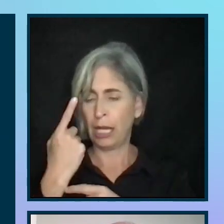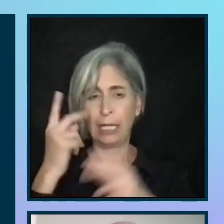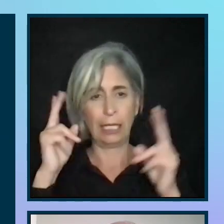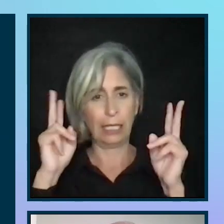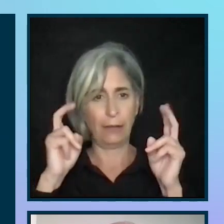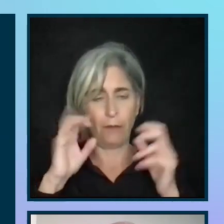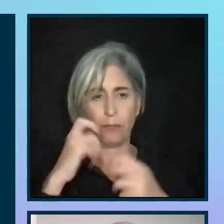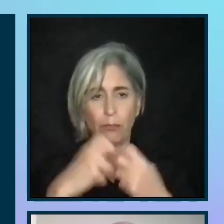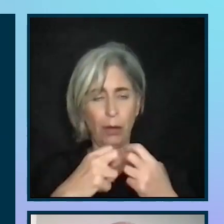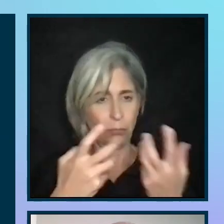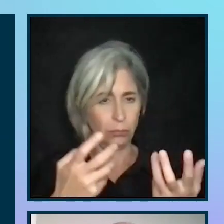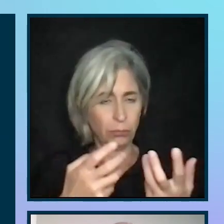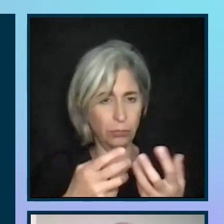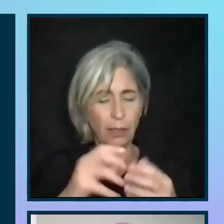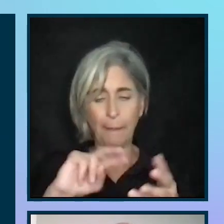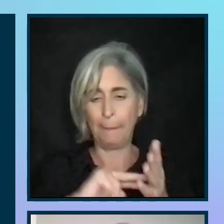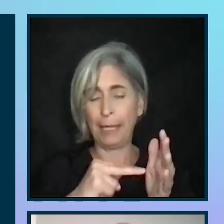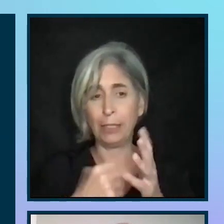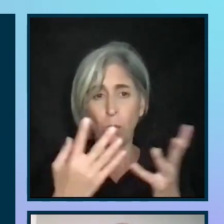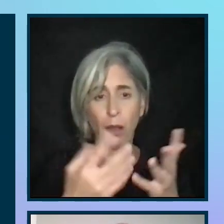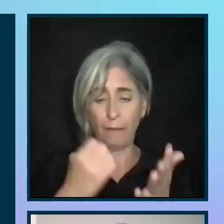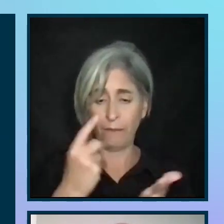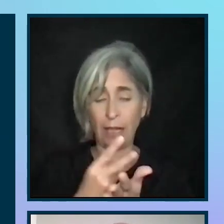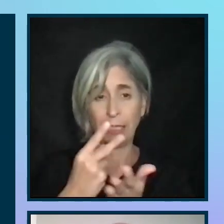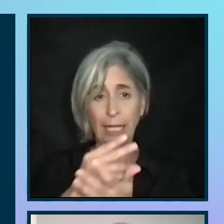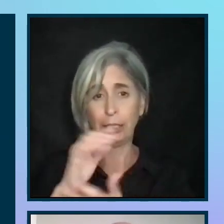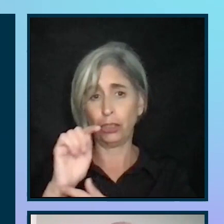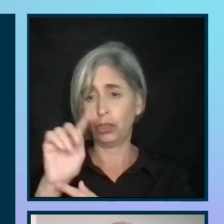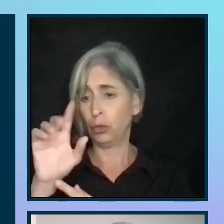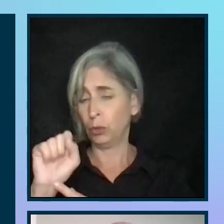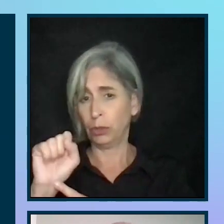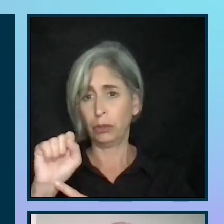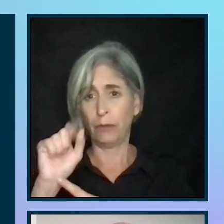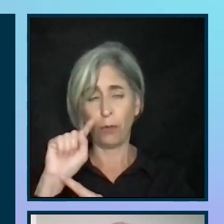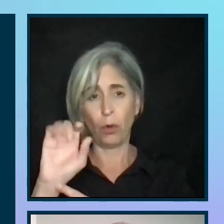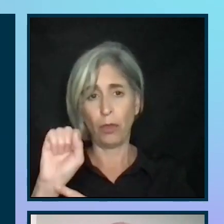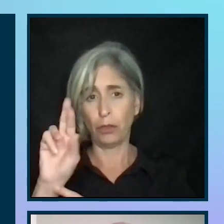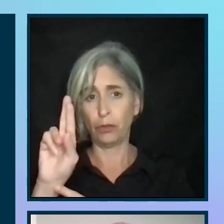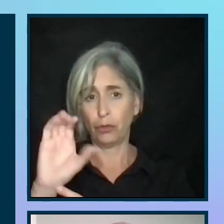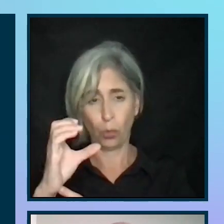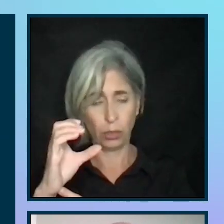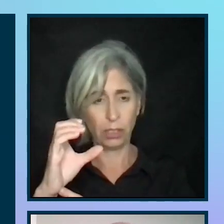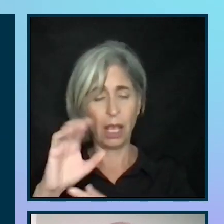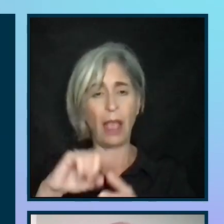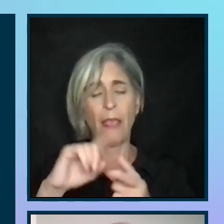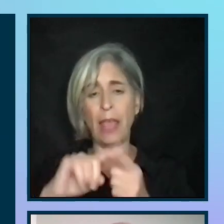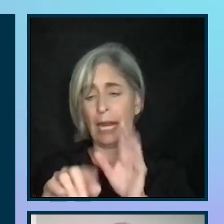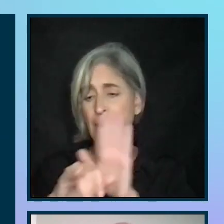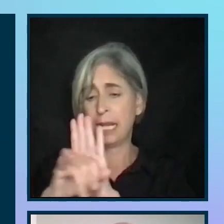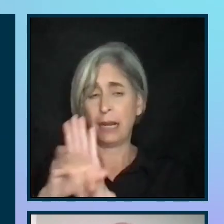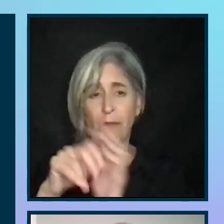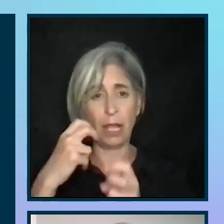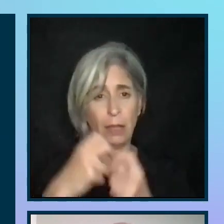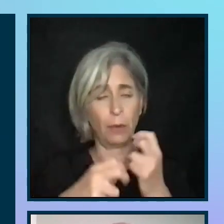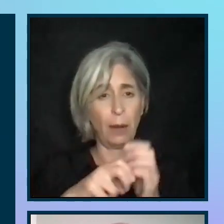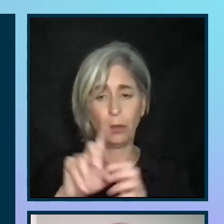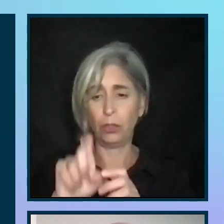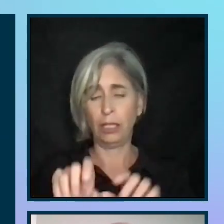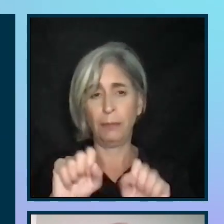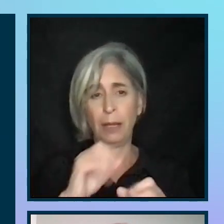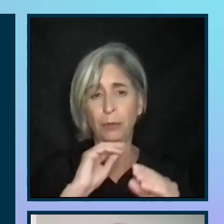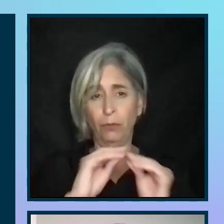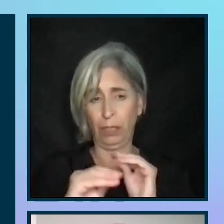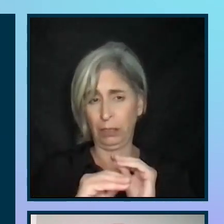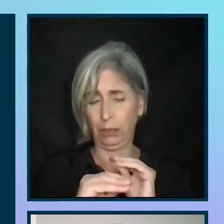Quite frequently, that means we're running our validation tools against the source that we receive in order to identify the problems that we need to be able to